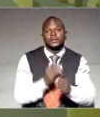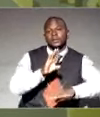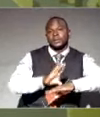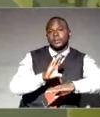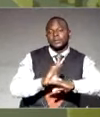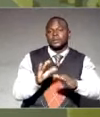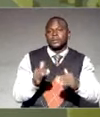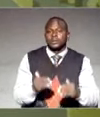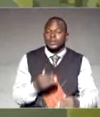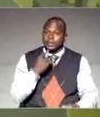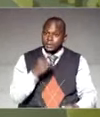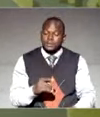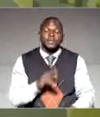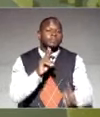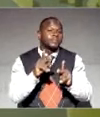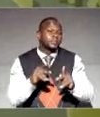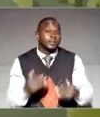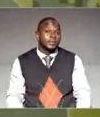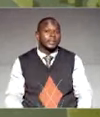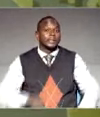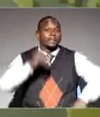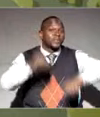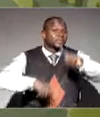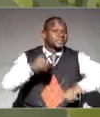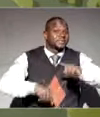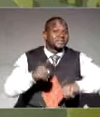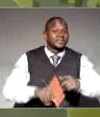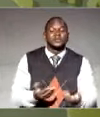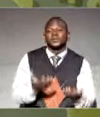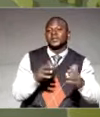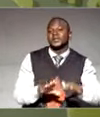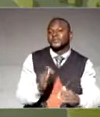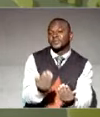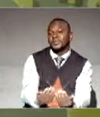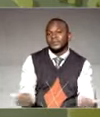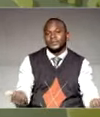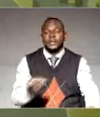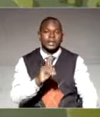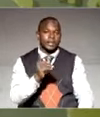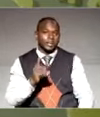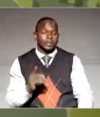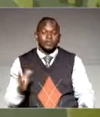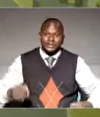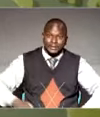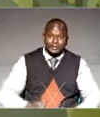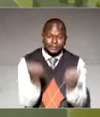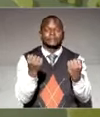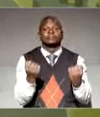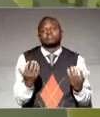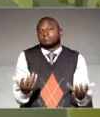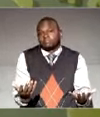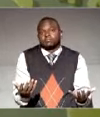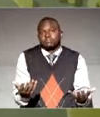deceased, Chibule said people should not politicize the death of his children because it was an accident and